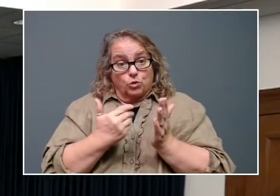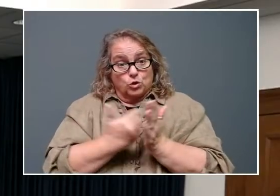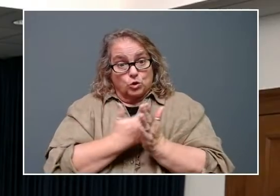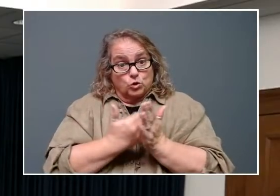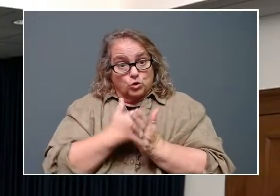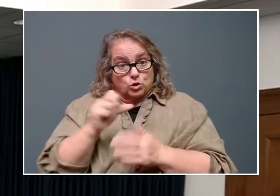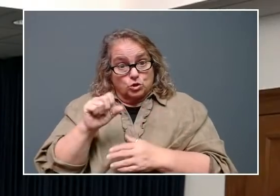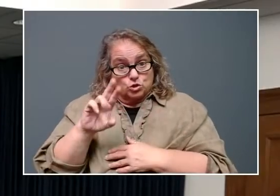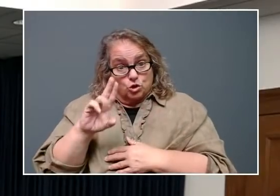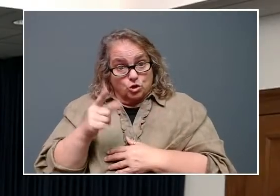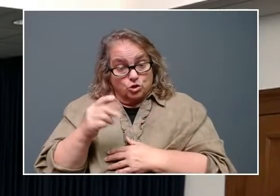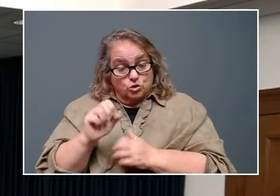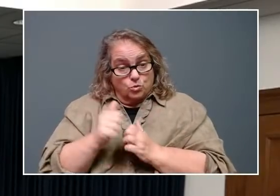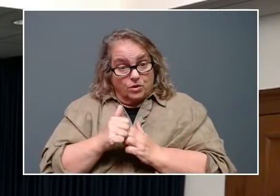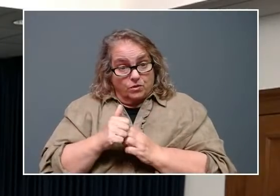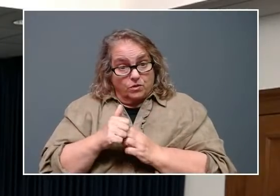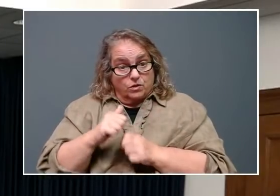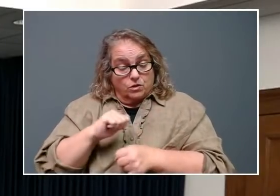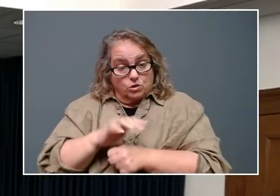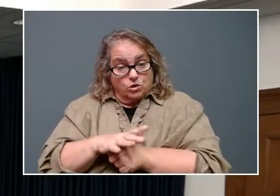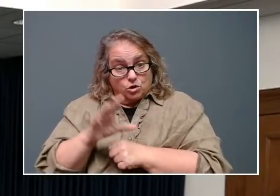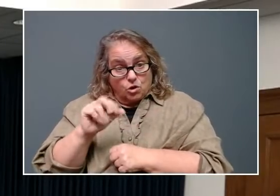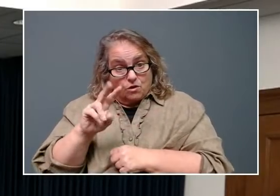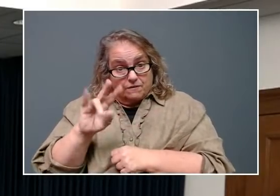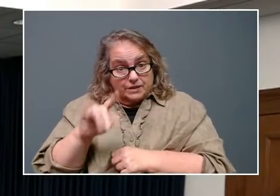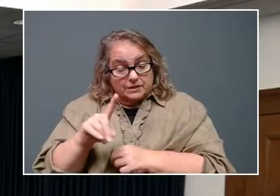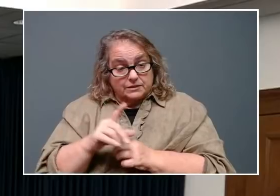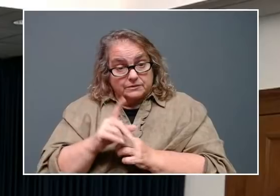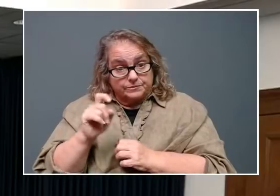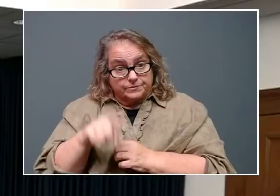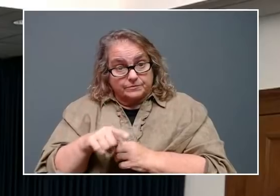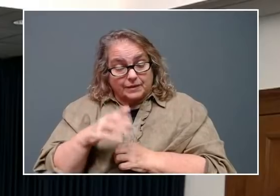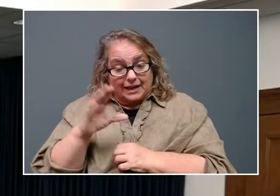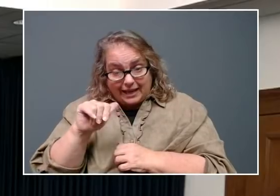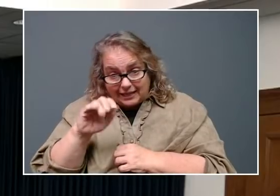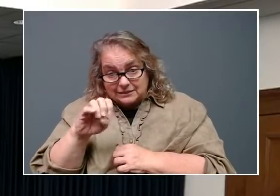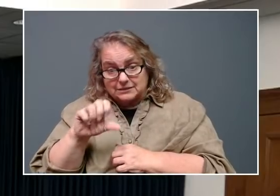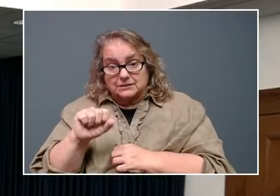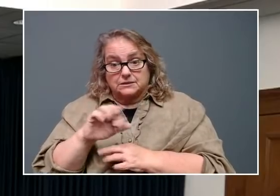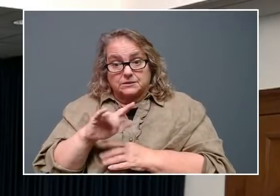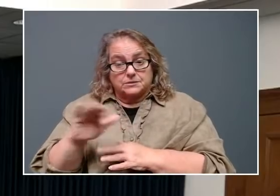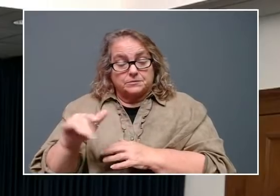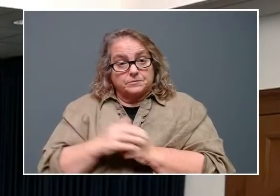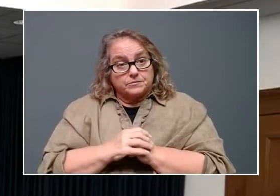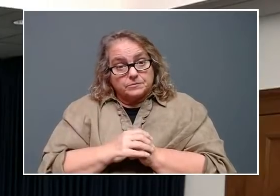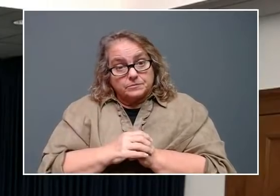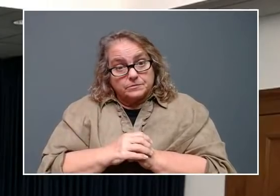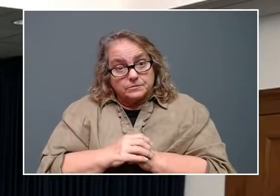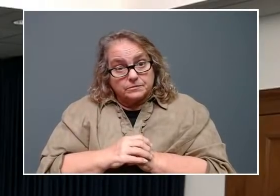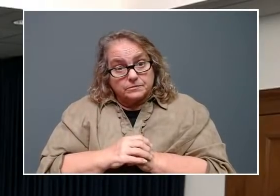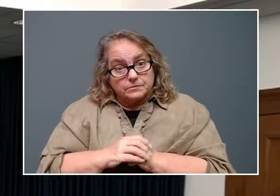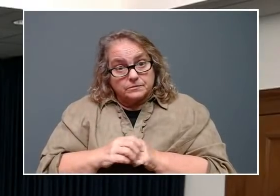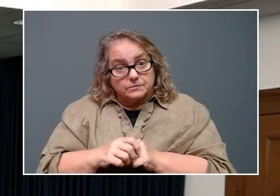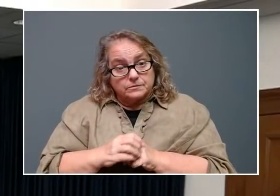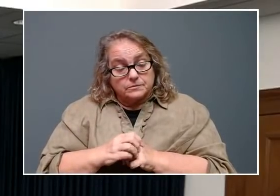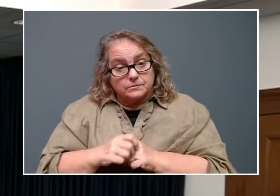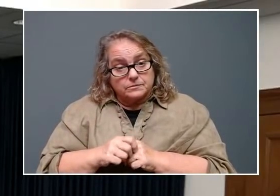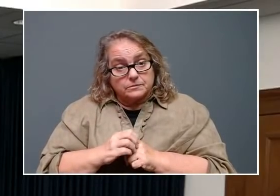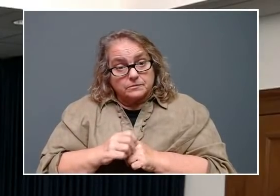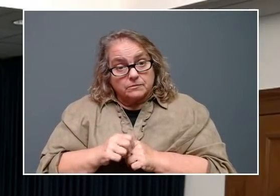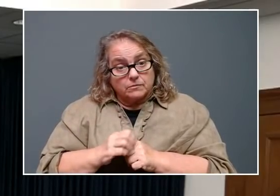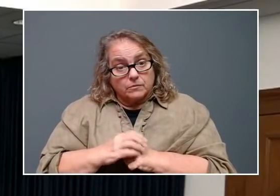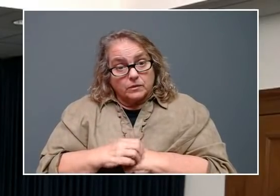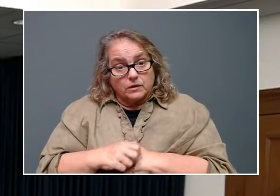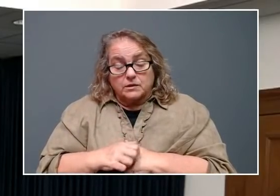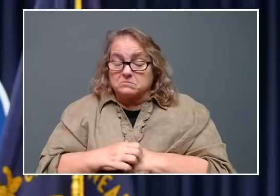of COVID metrics and cases and positivity rate, et cetera? So